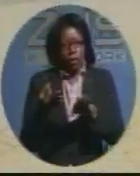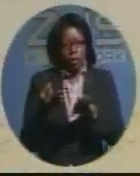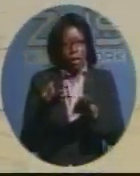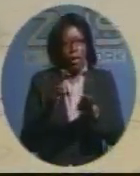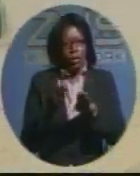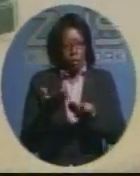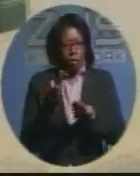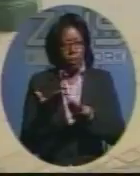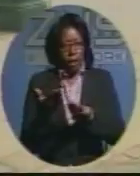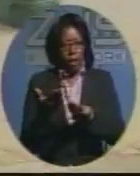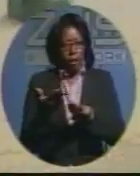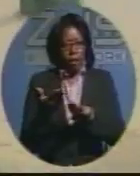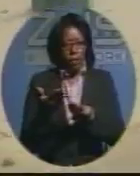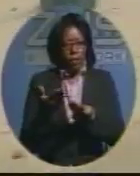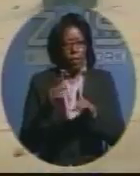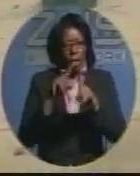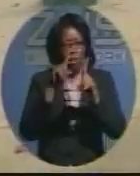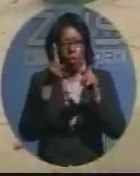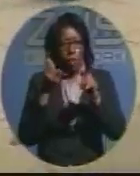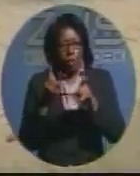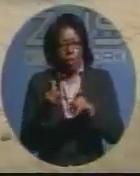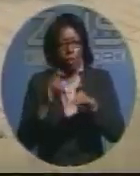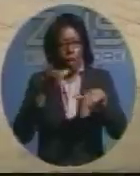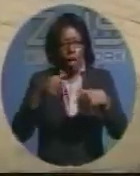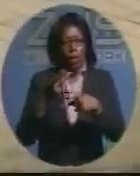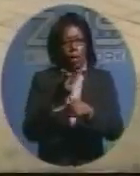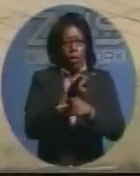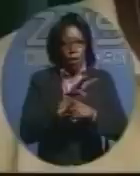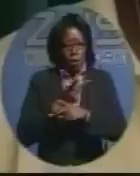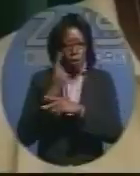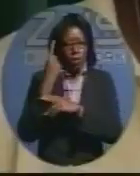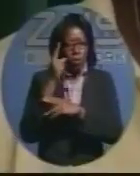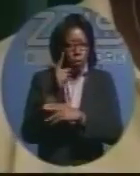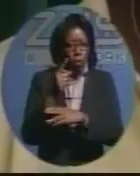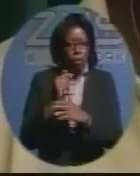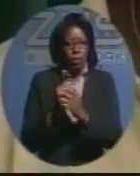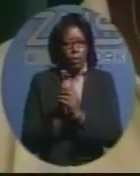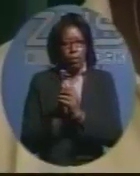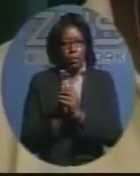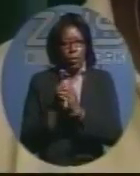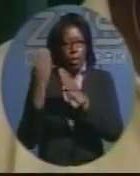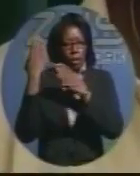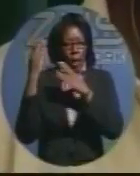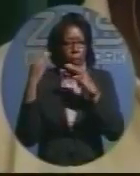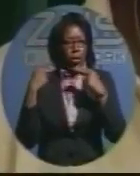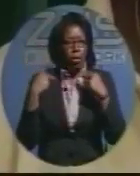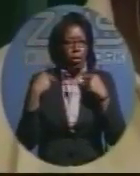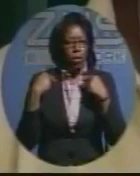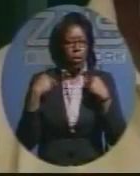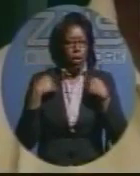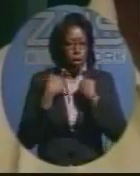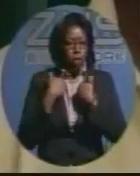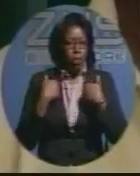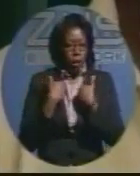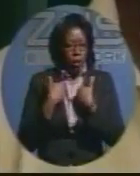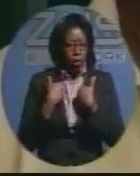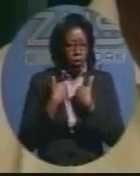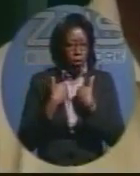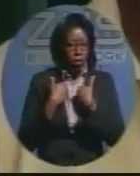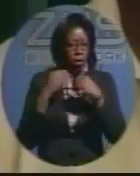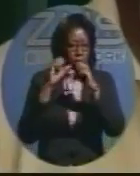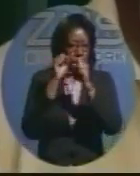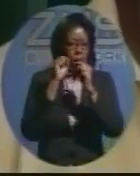capital has activists questioning the care these animals receive. The Bahamas Humane Society is very concerned about the